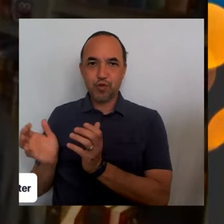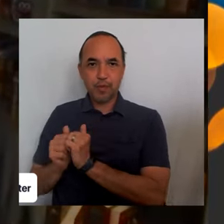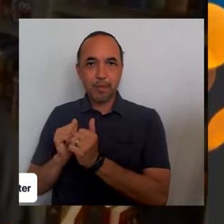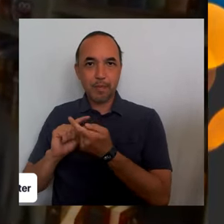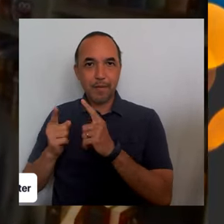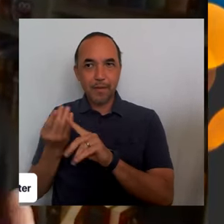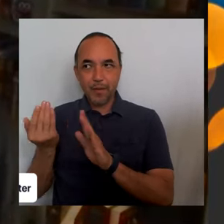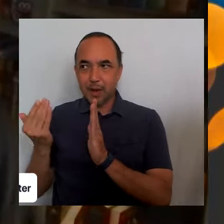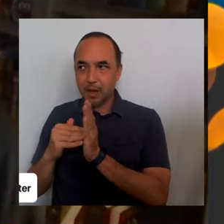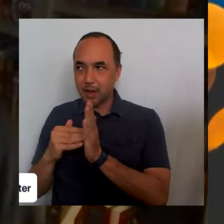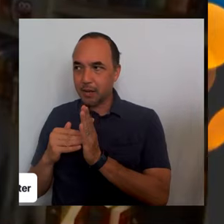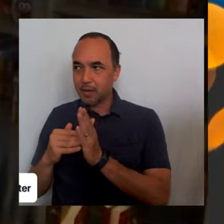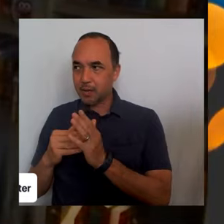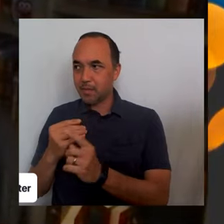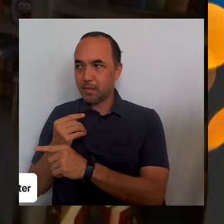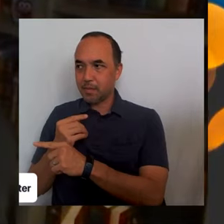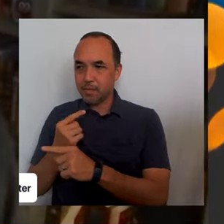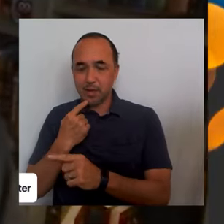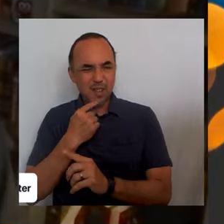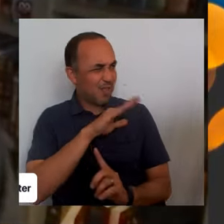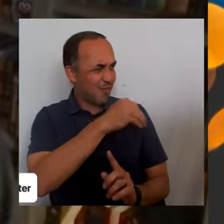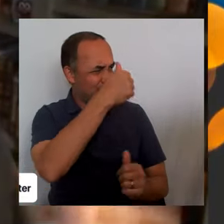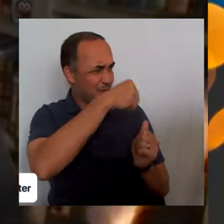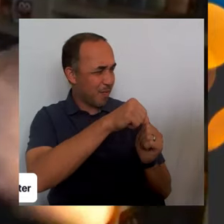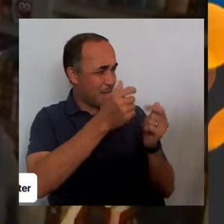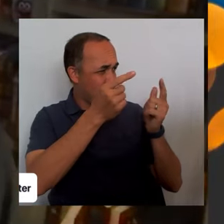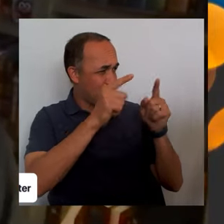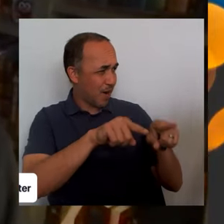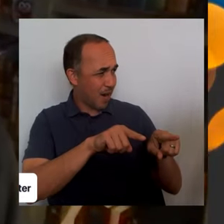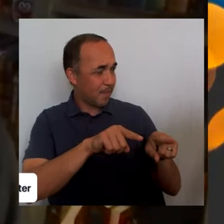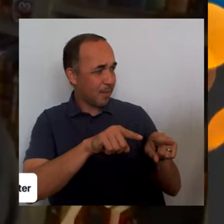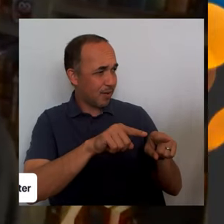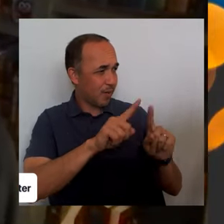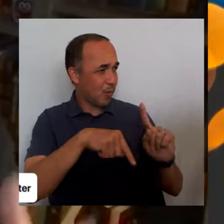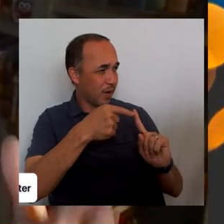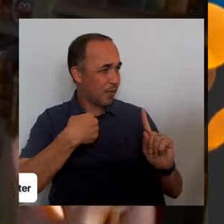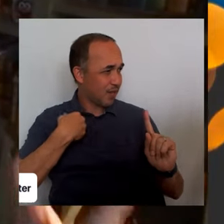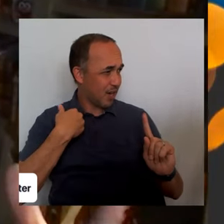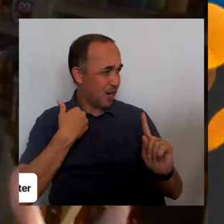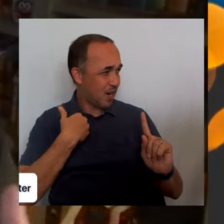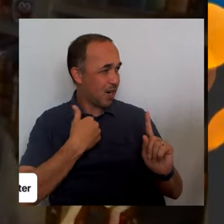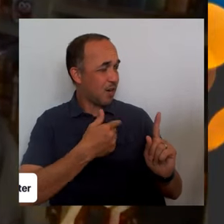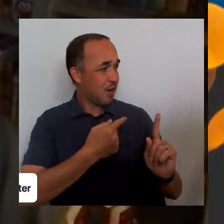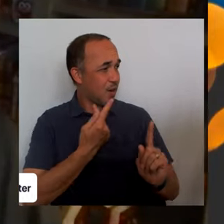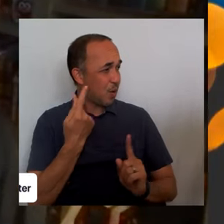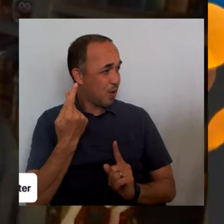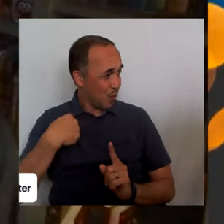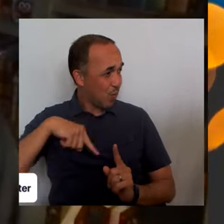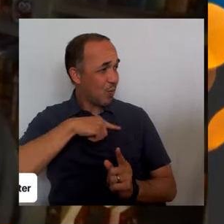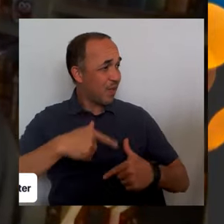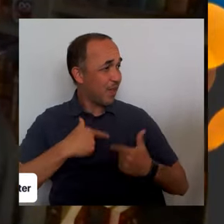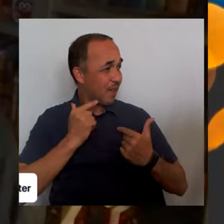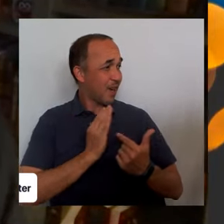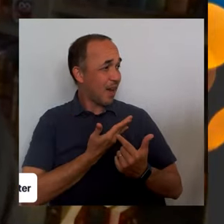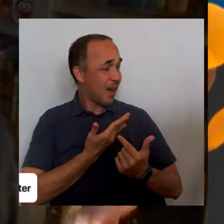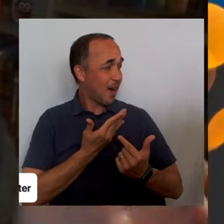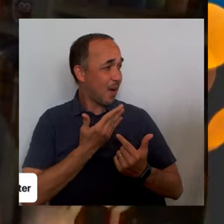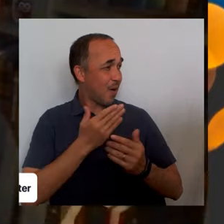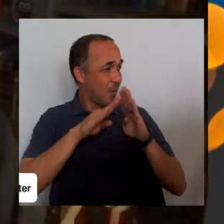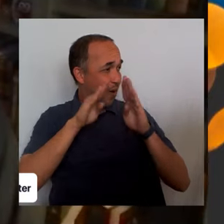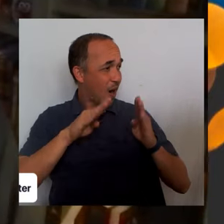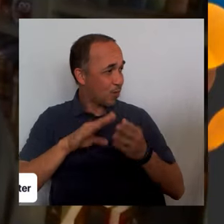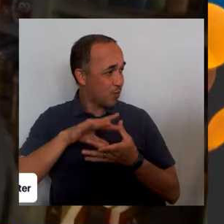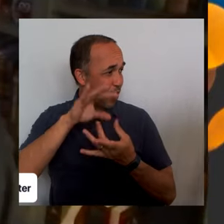when I was younger?" She's like, "We lived in a haunted house, and all those memories came back to me." And I was like, "The light bright, holy, your mom." And she's like,